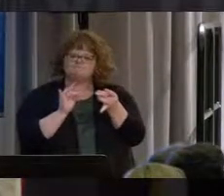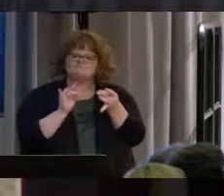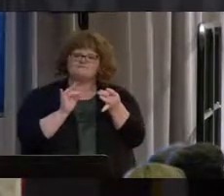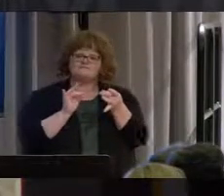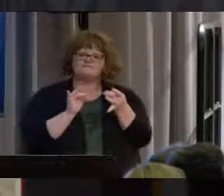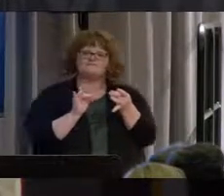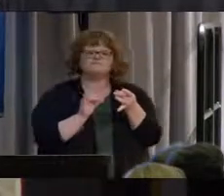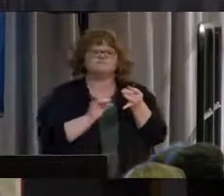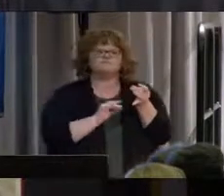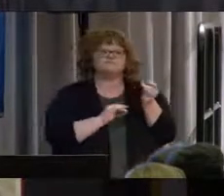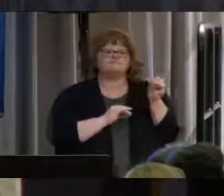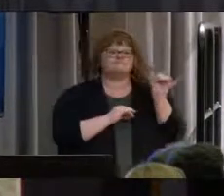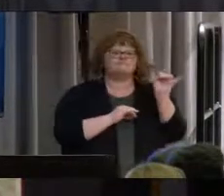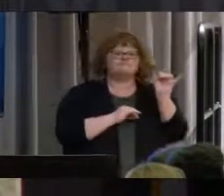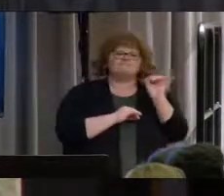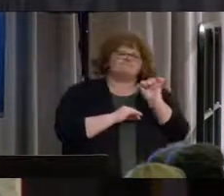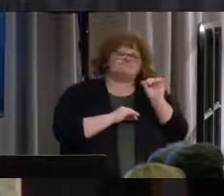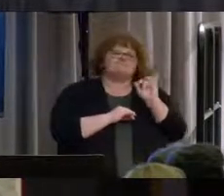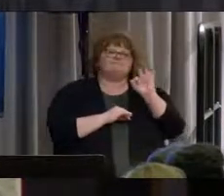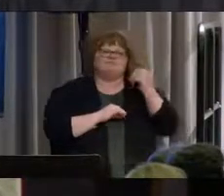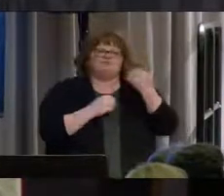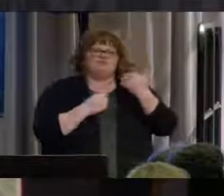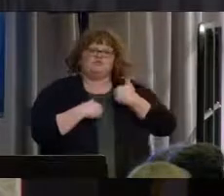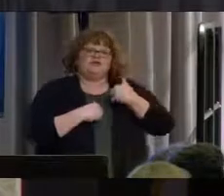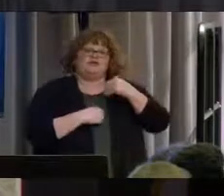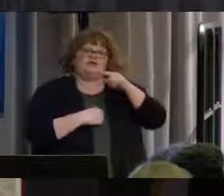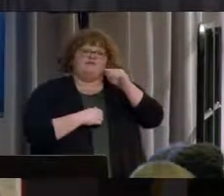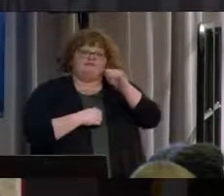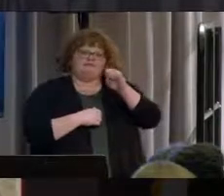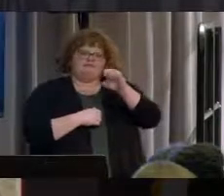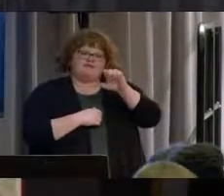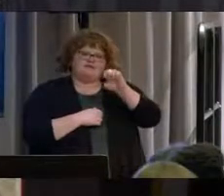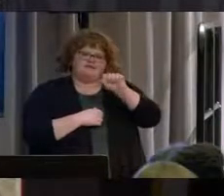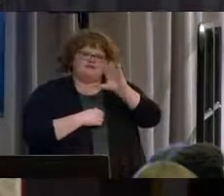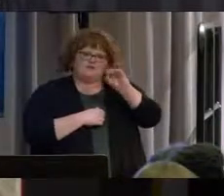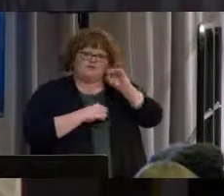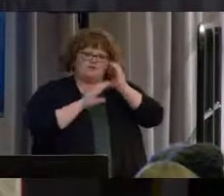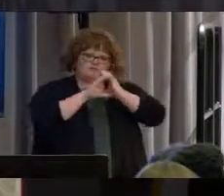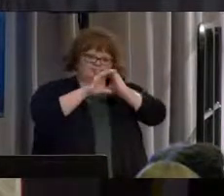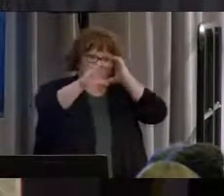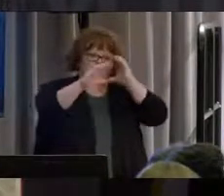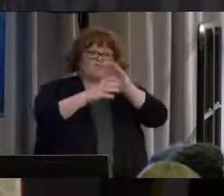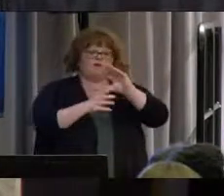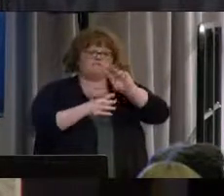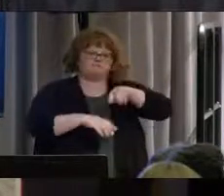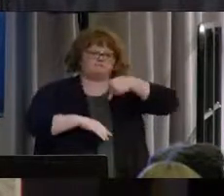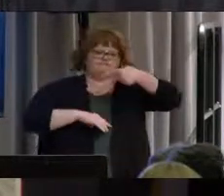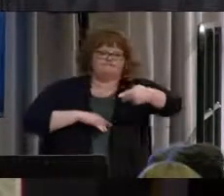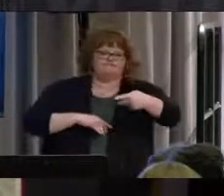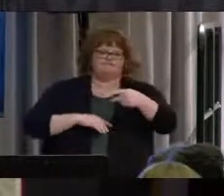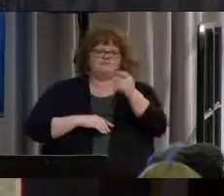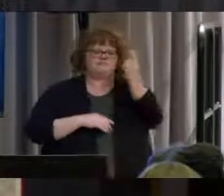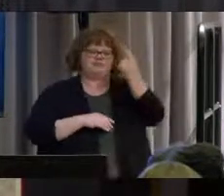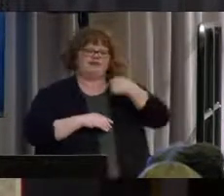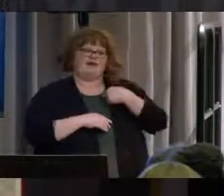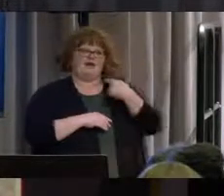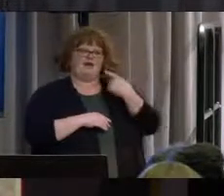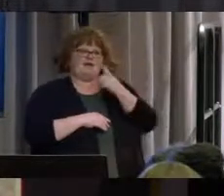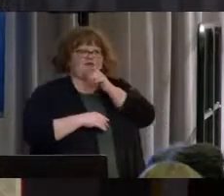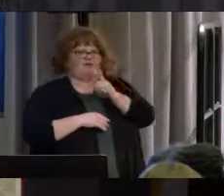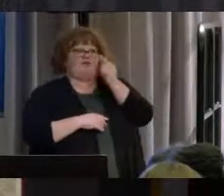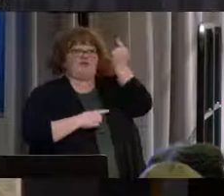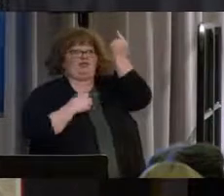like turning the telescope around the other side, because the advantage I have is I was thinking about this a long time before anybody cared about